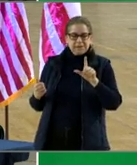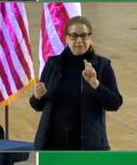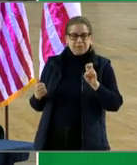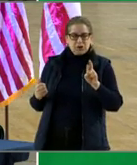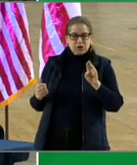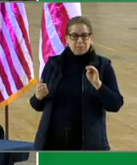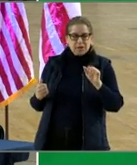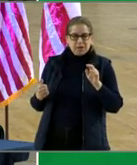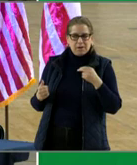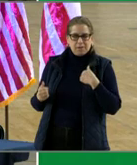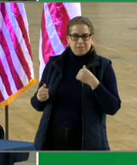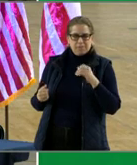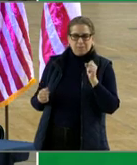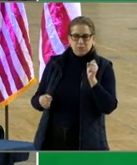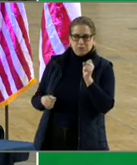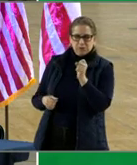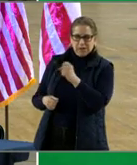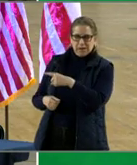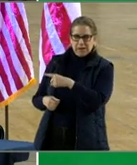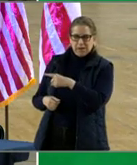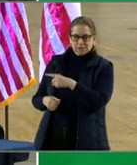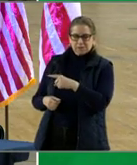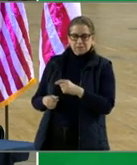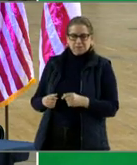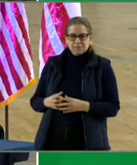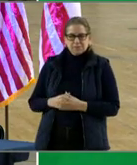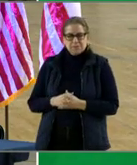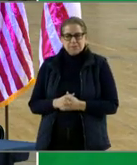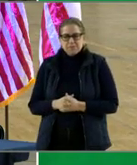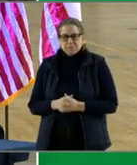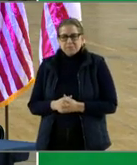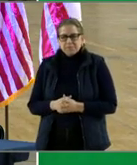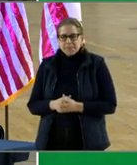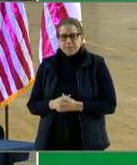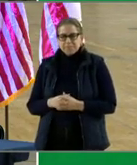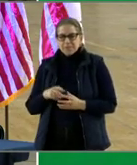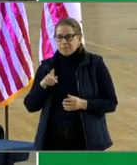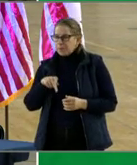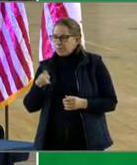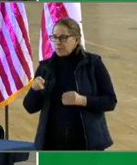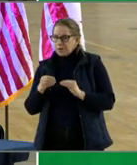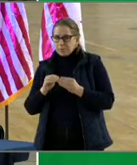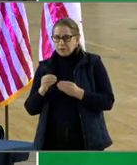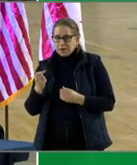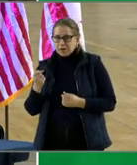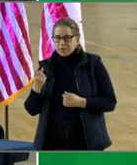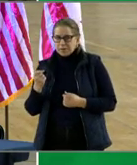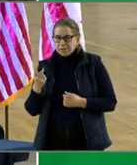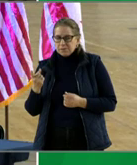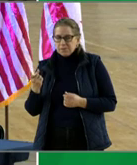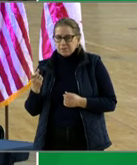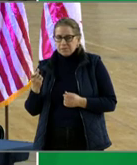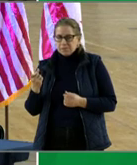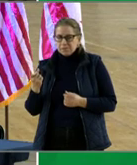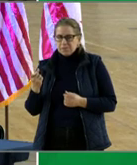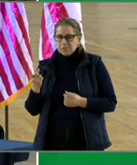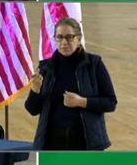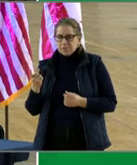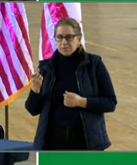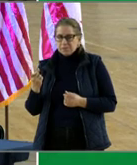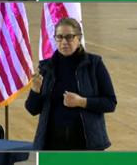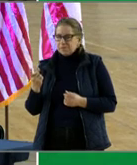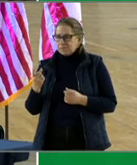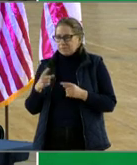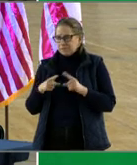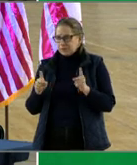Slide 11 looks different than other flattened curve models in press. Right side flattens. This is precipitous